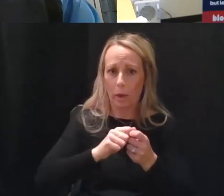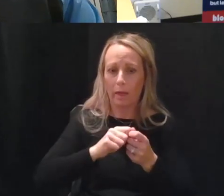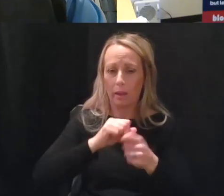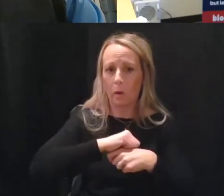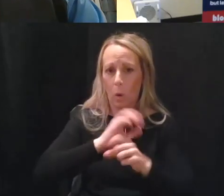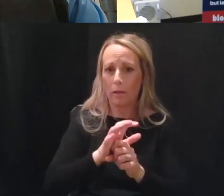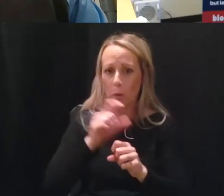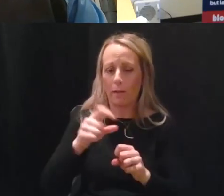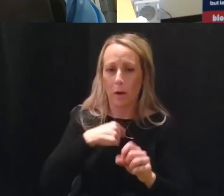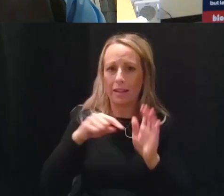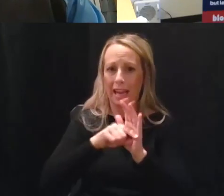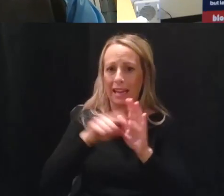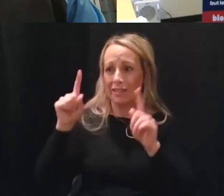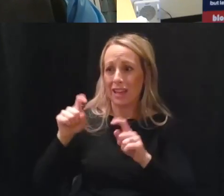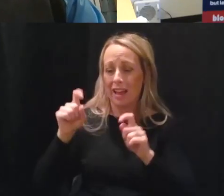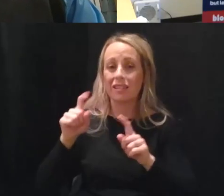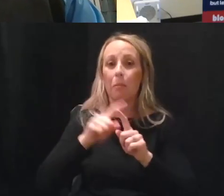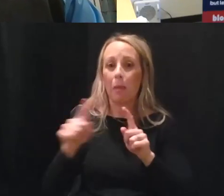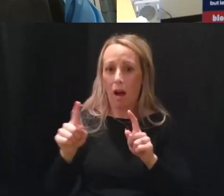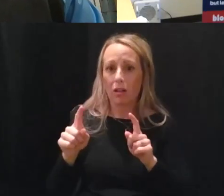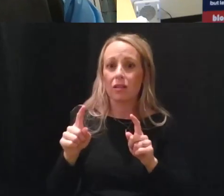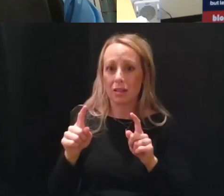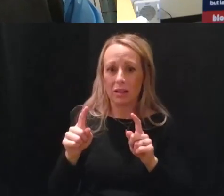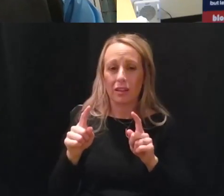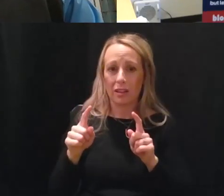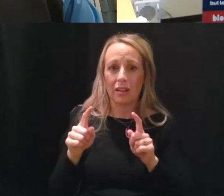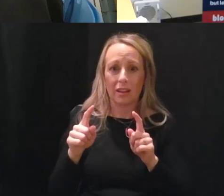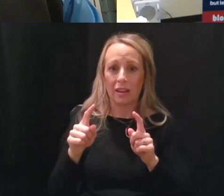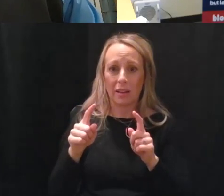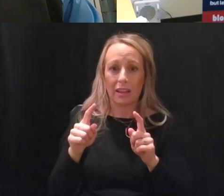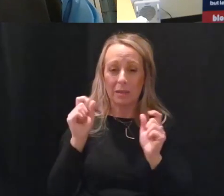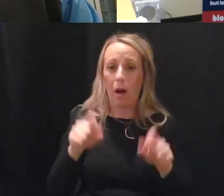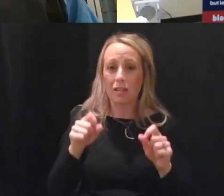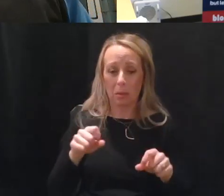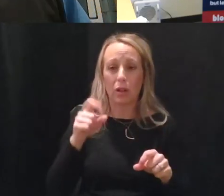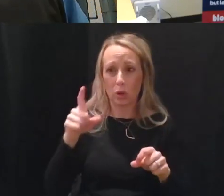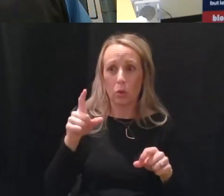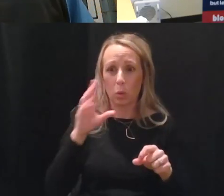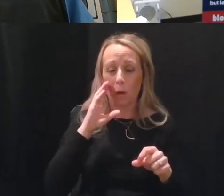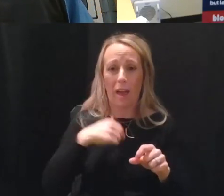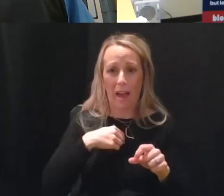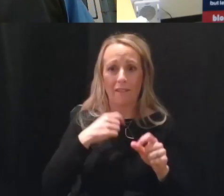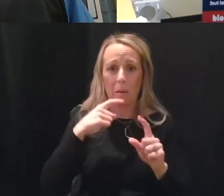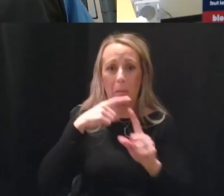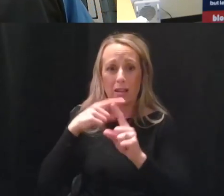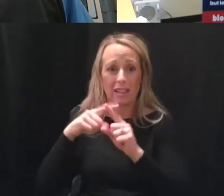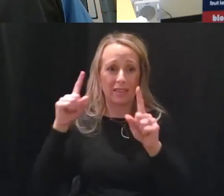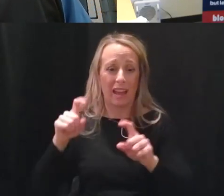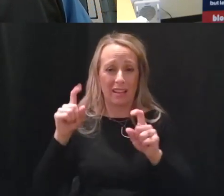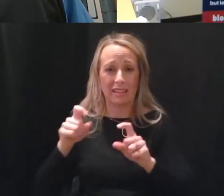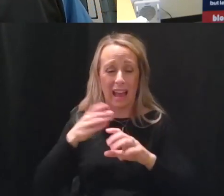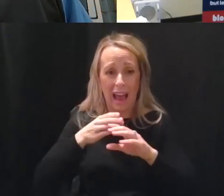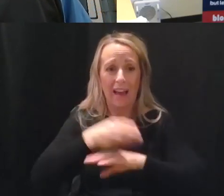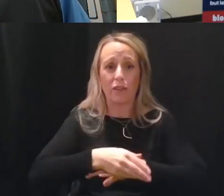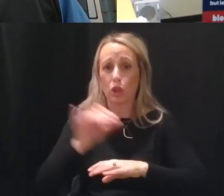home, but it's not uncommon to have a bunch of positive tests even though you don't have it. I don't know if that's because of the plasma and putting